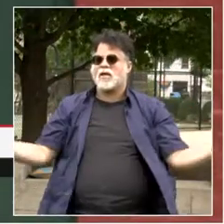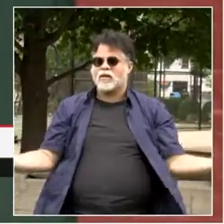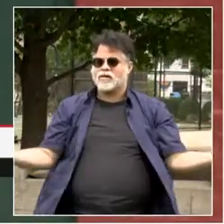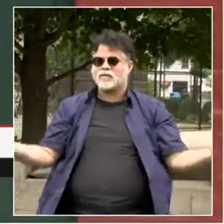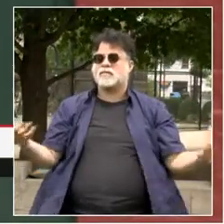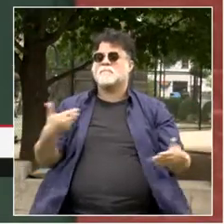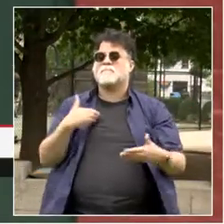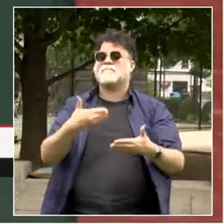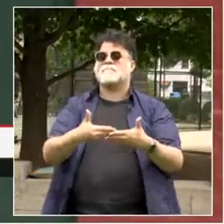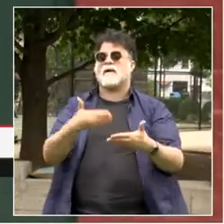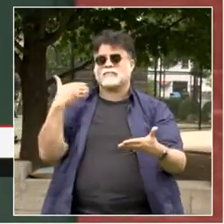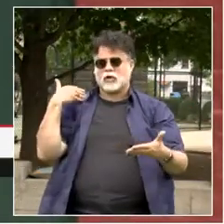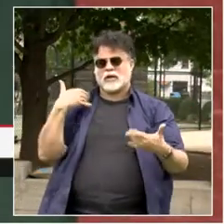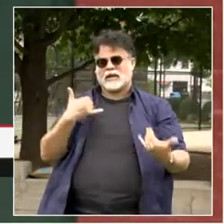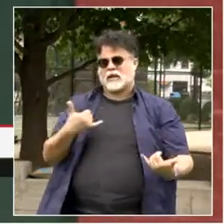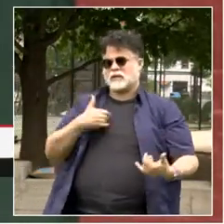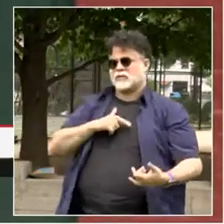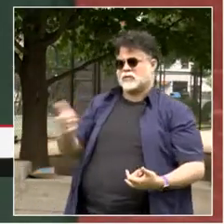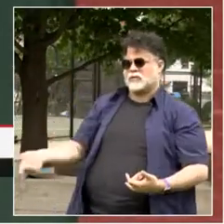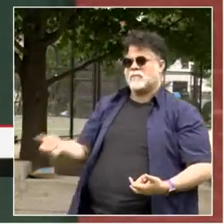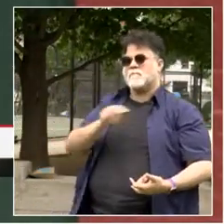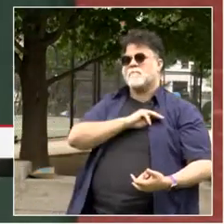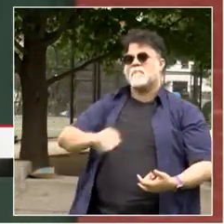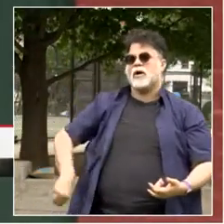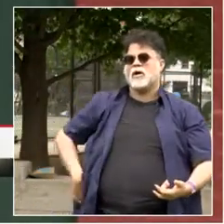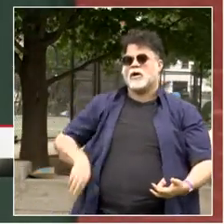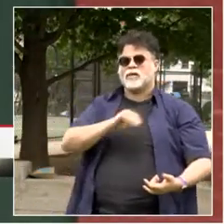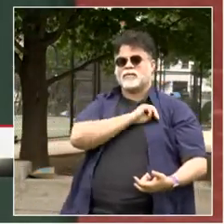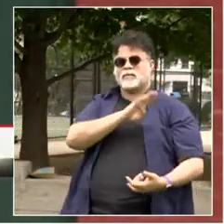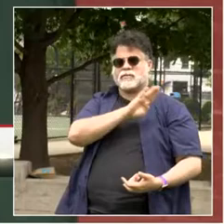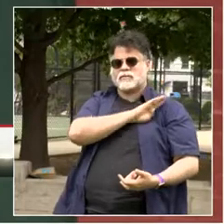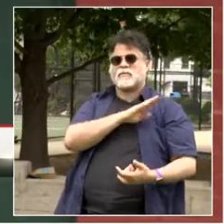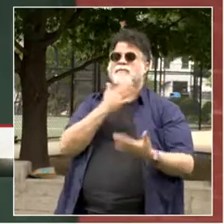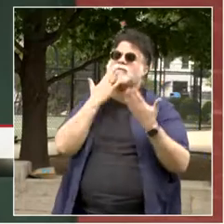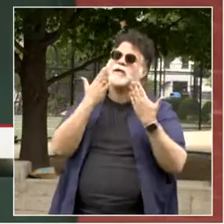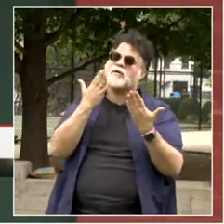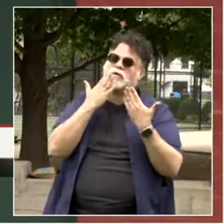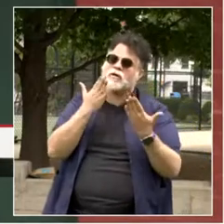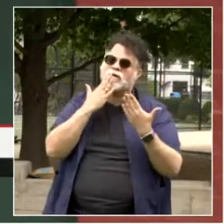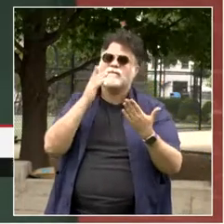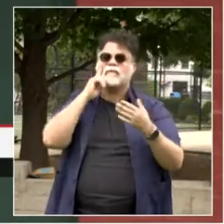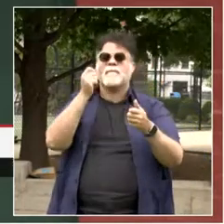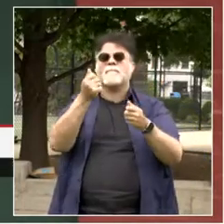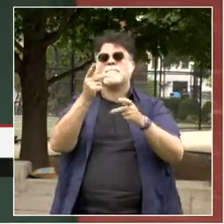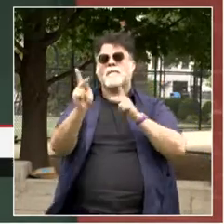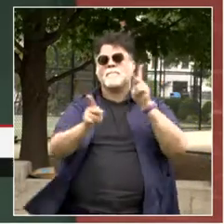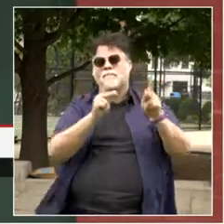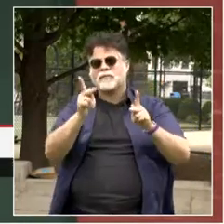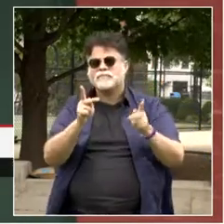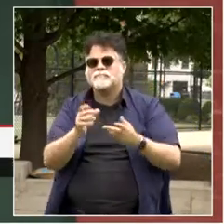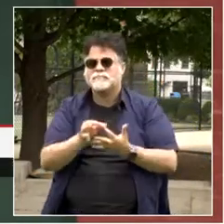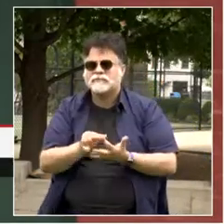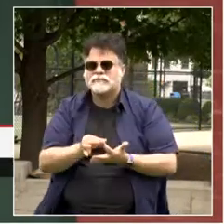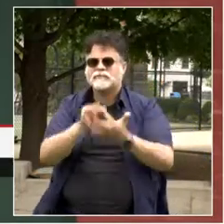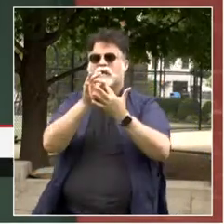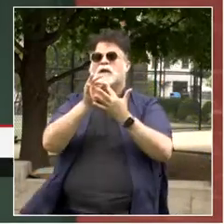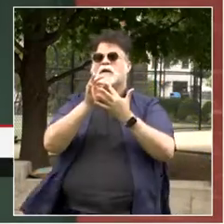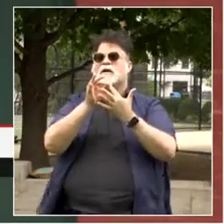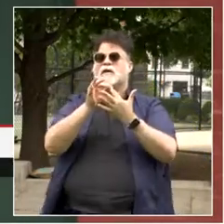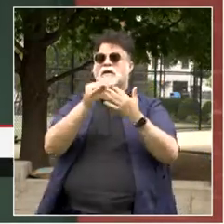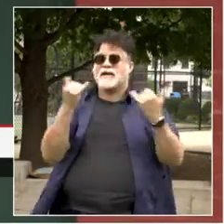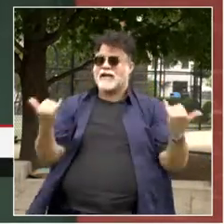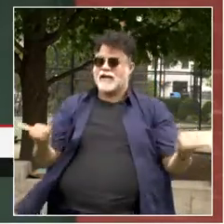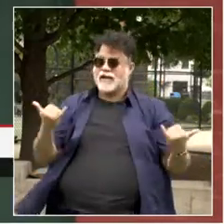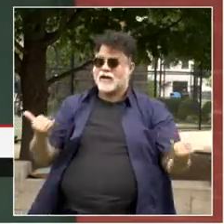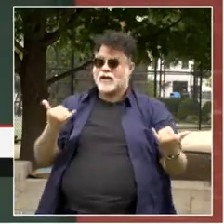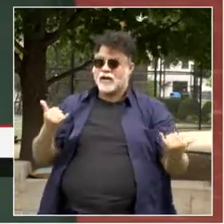Mayor Bowser, I wanted to do a few thank yous. First, I want to send a special thank you to the current board members of Friends of